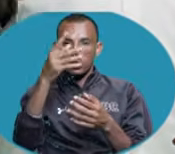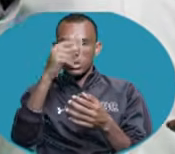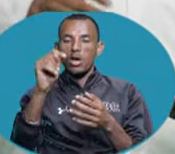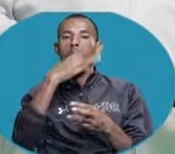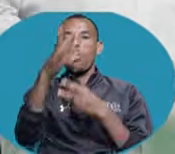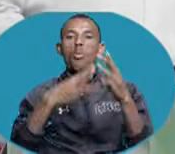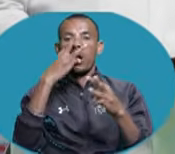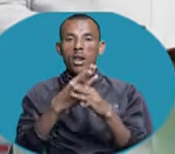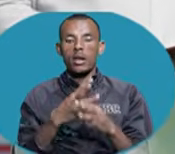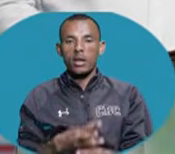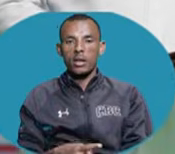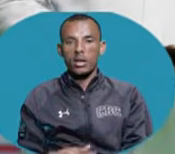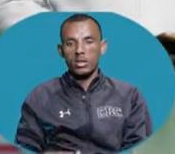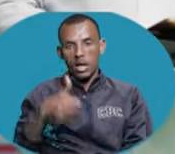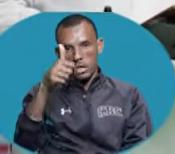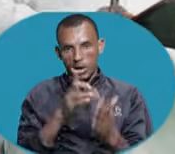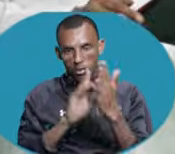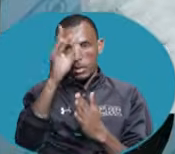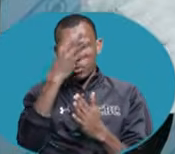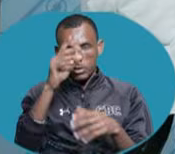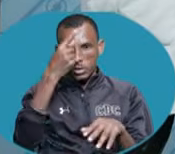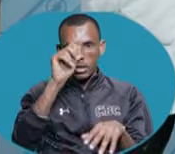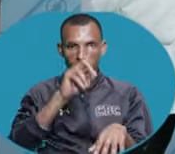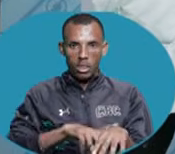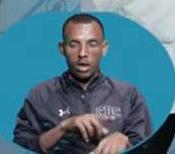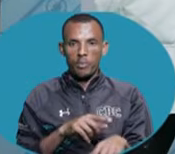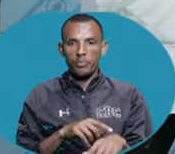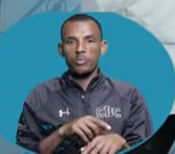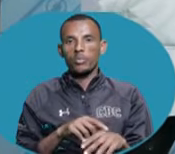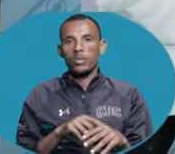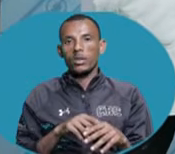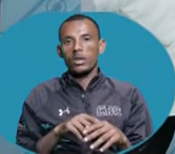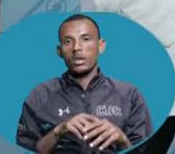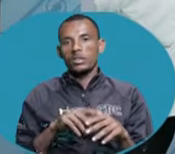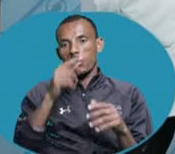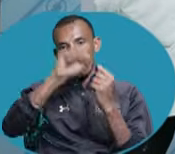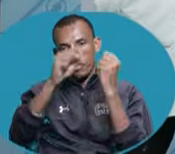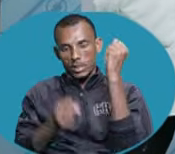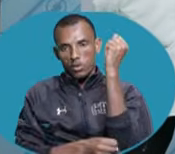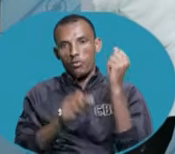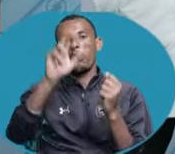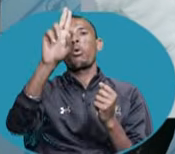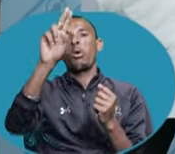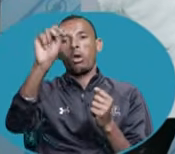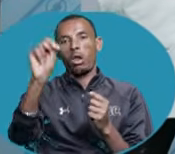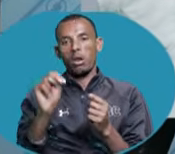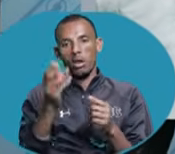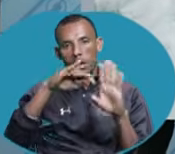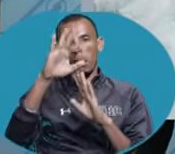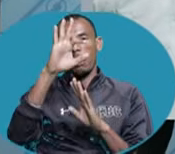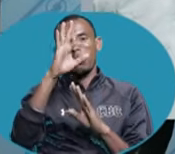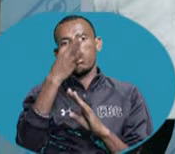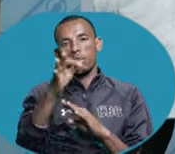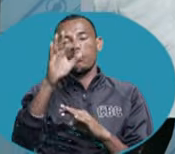Nations Organization in 1945. In this event, the other social crisis, the Nazi